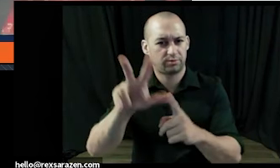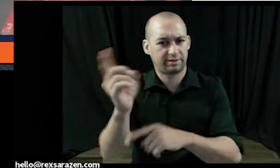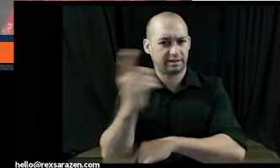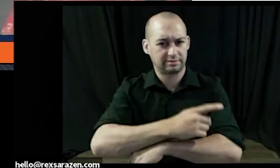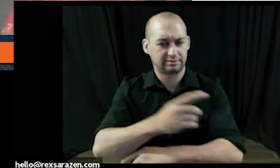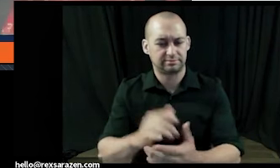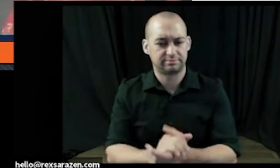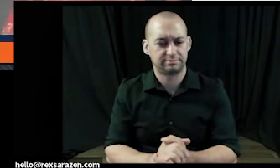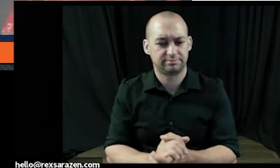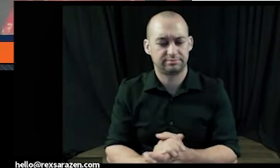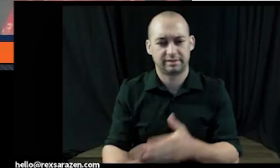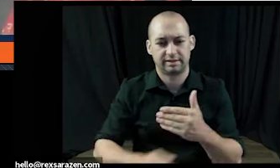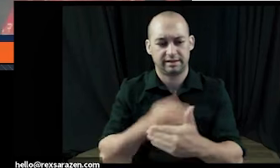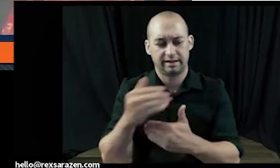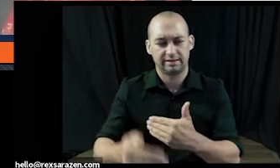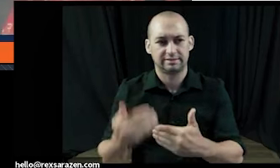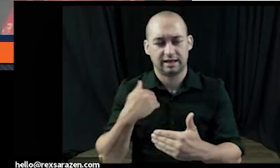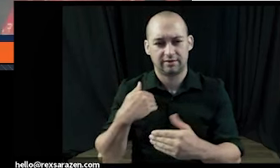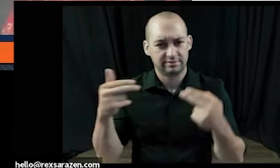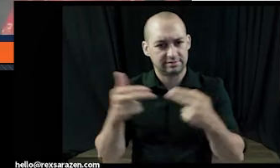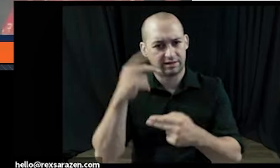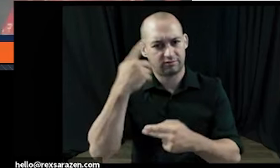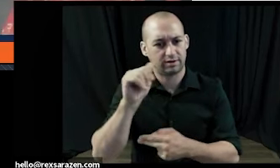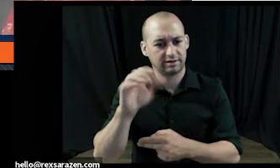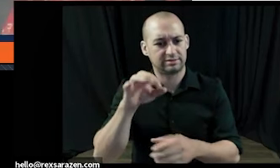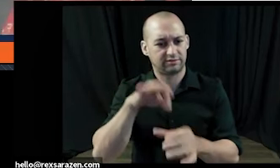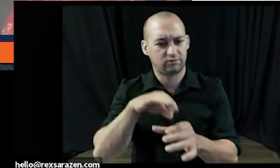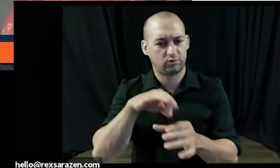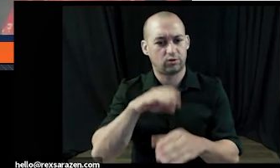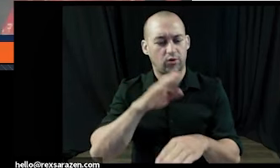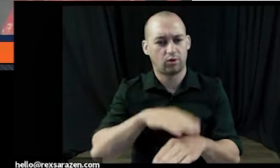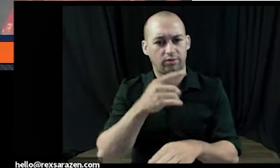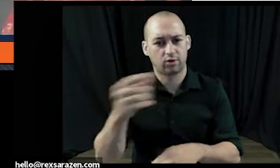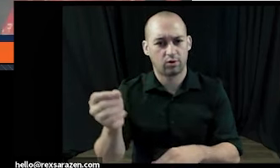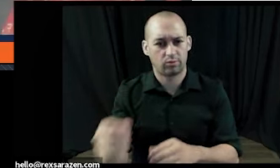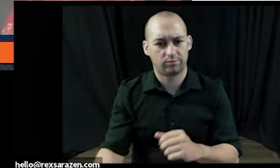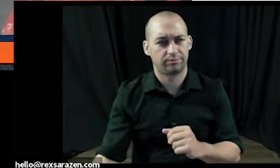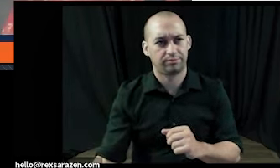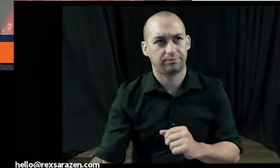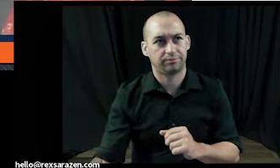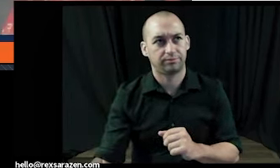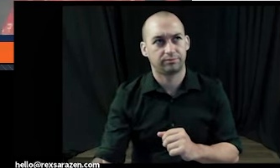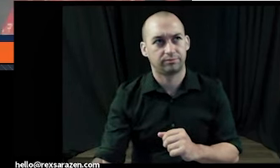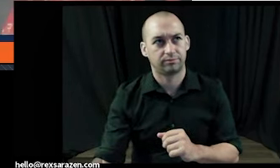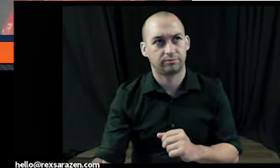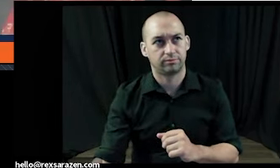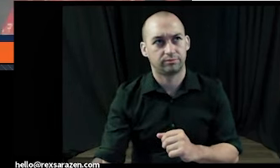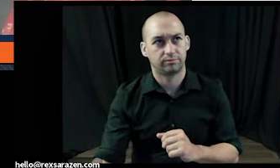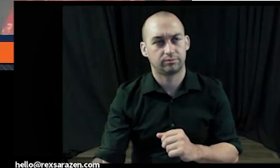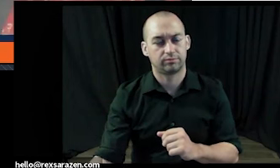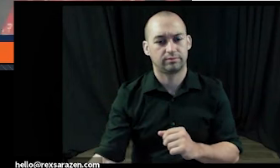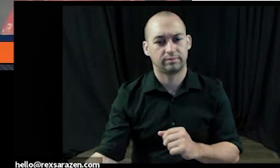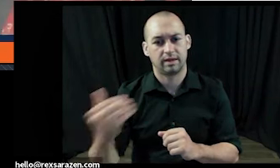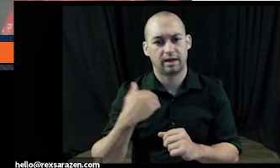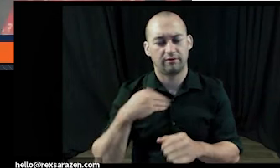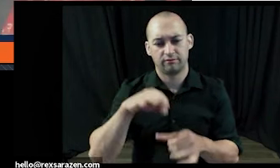Next up, we have our slide for AC Vote on the Go. And there's a lovely picture of me with our